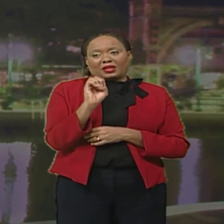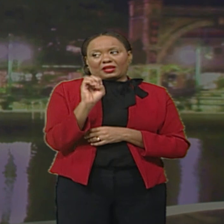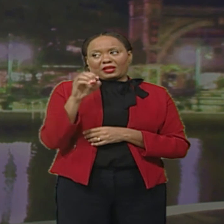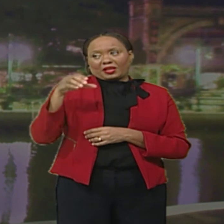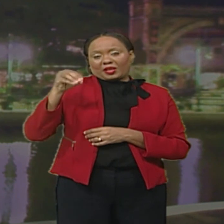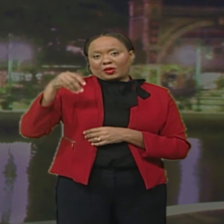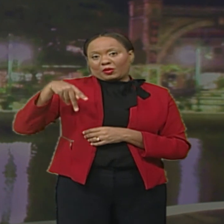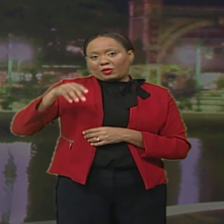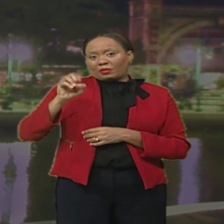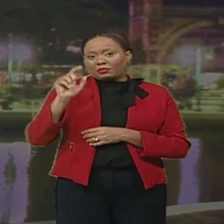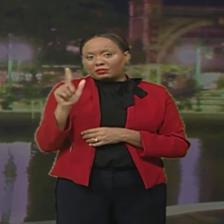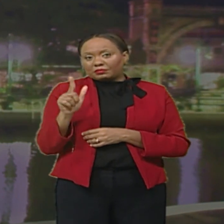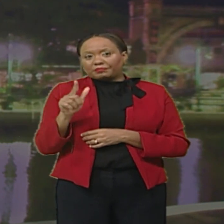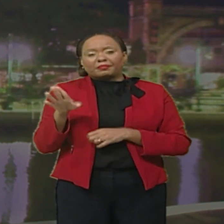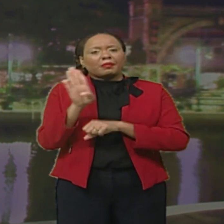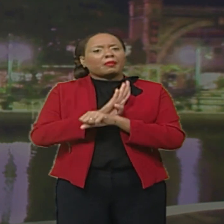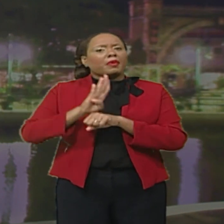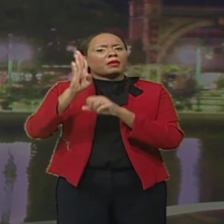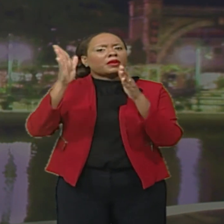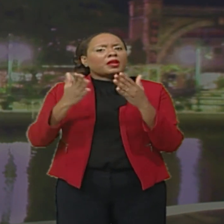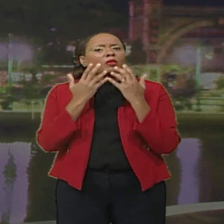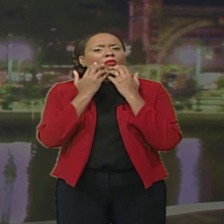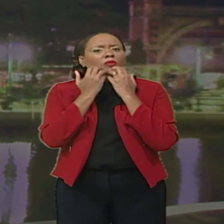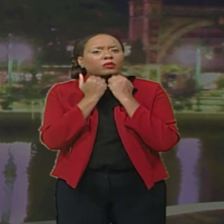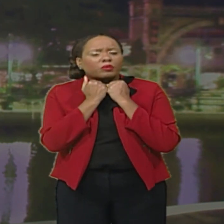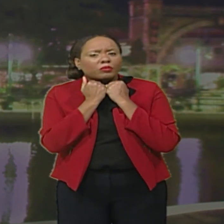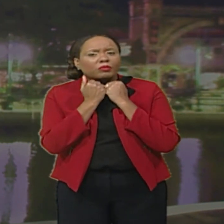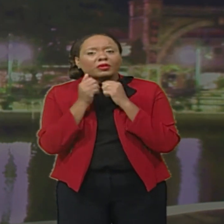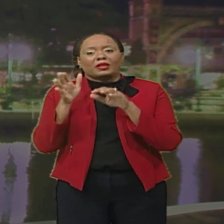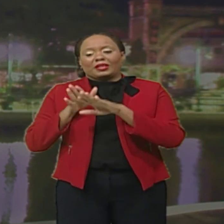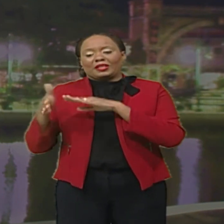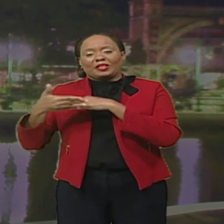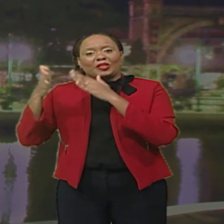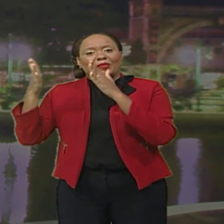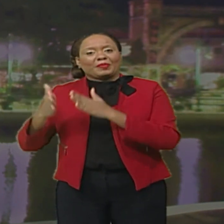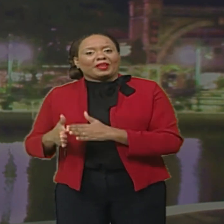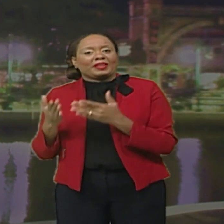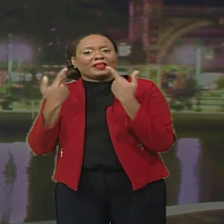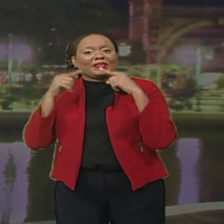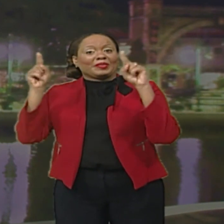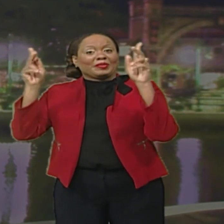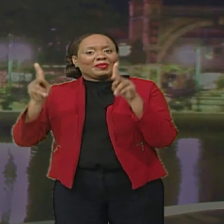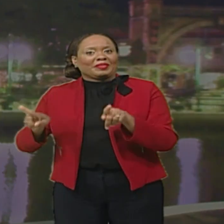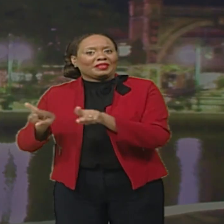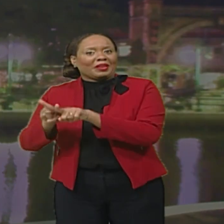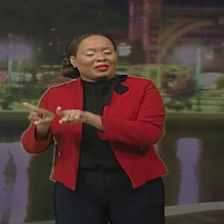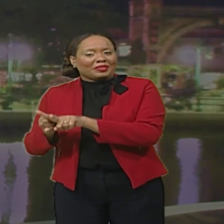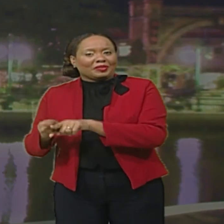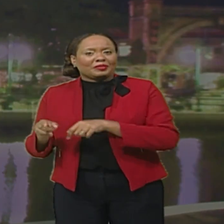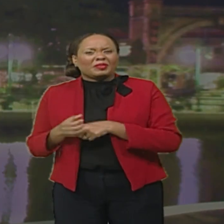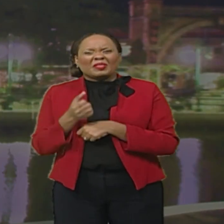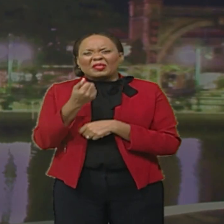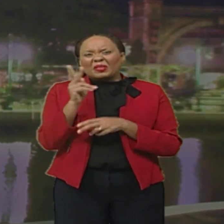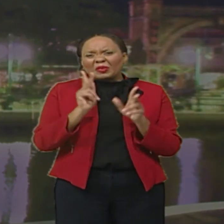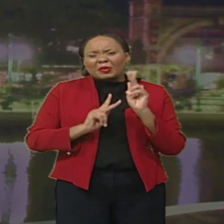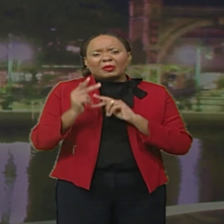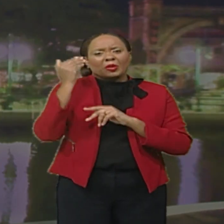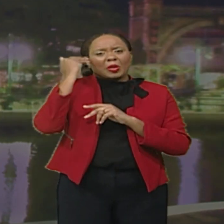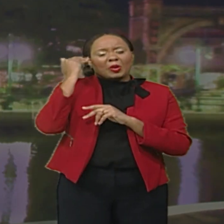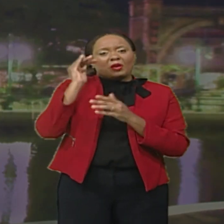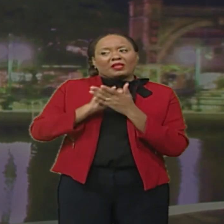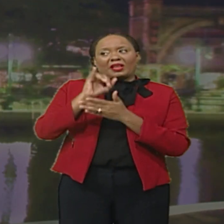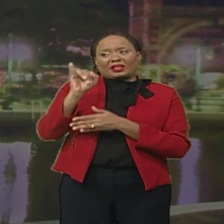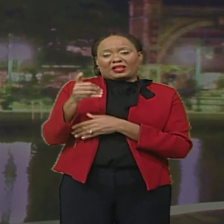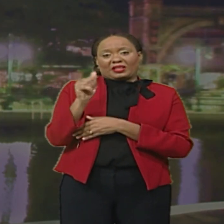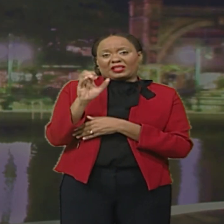theme Jackie Opal, Barbadian Treasure, Jamaican Star. And Dr. Watson says very few people know about his vast